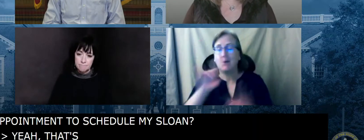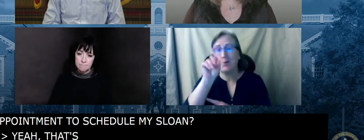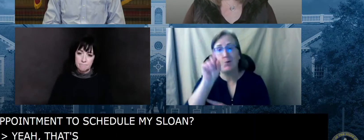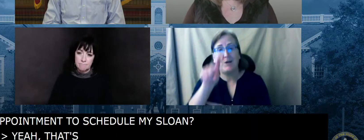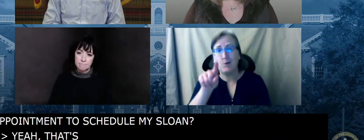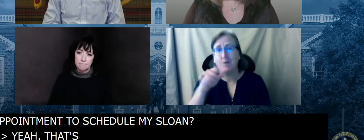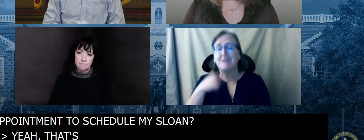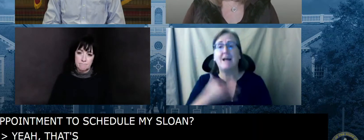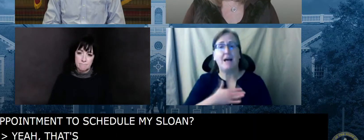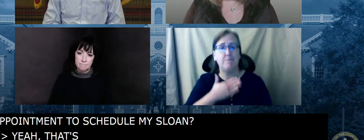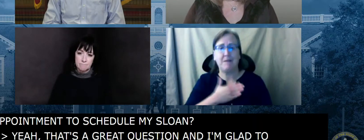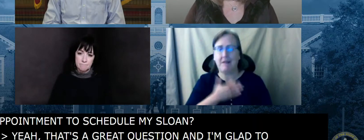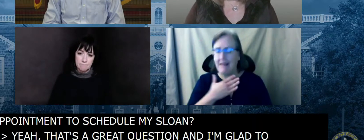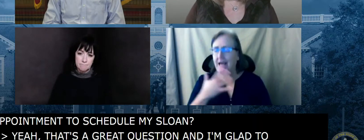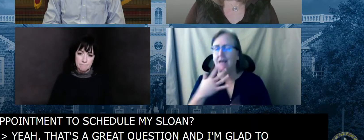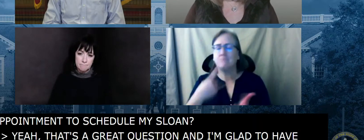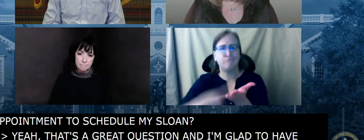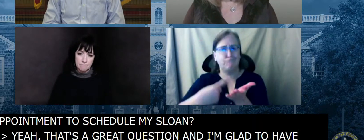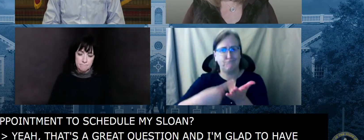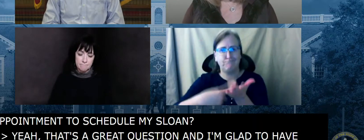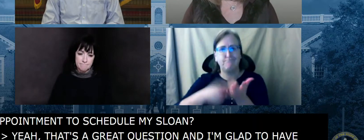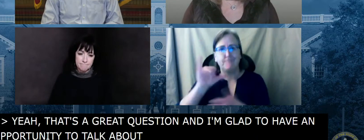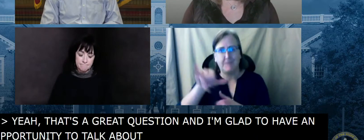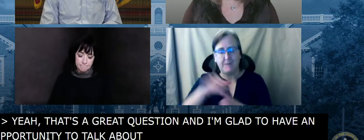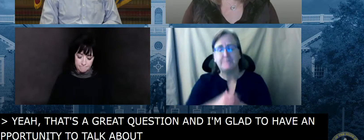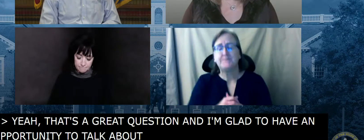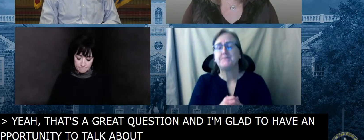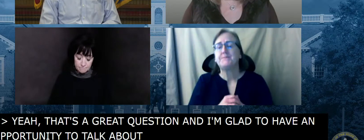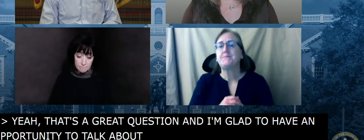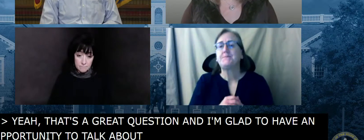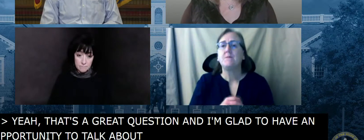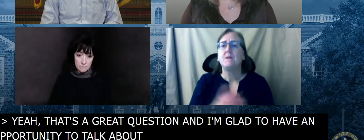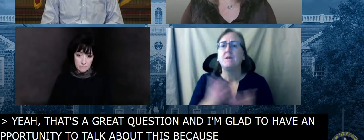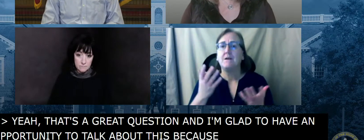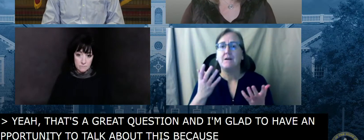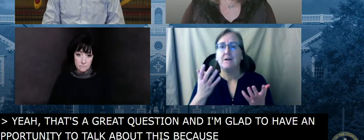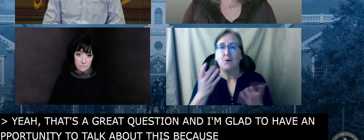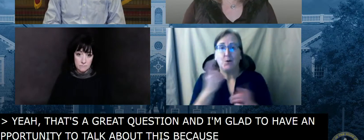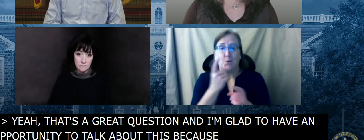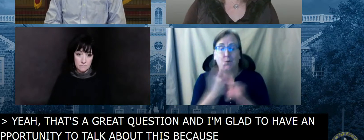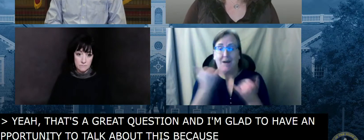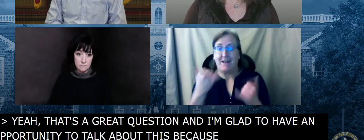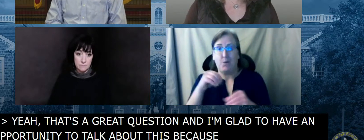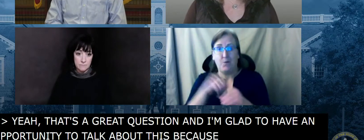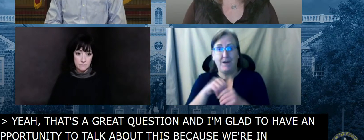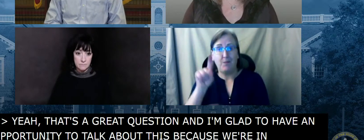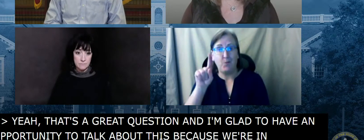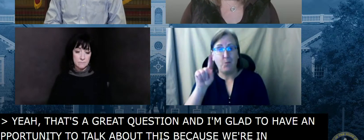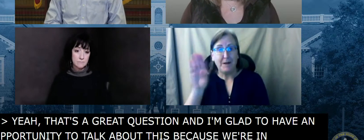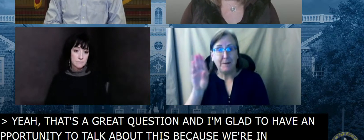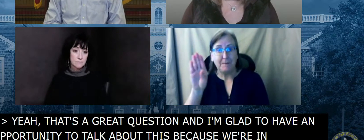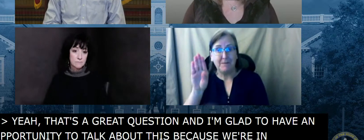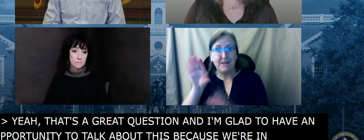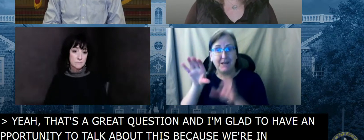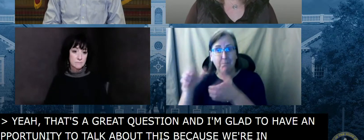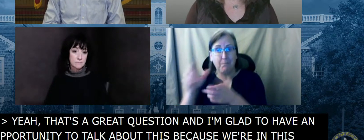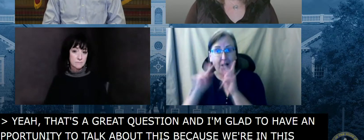have an opportunity to talk about this because, we're in this 1B